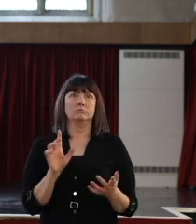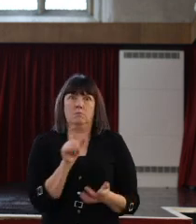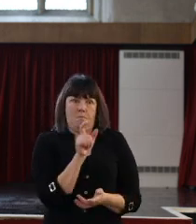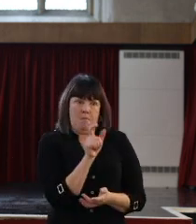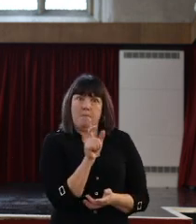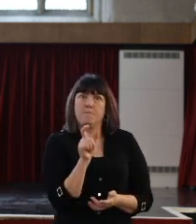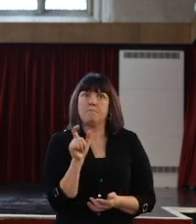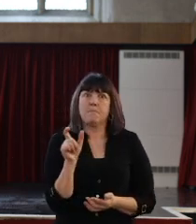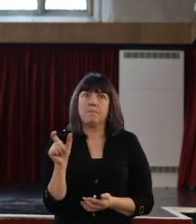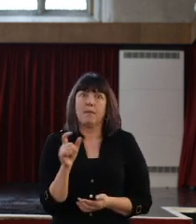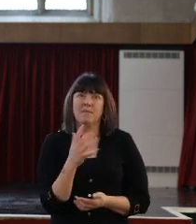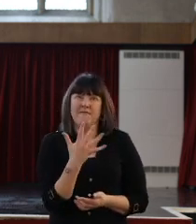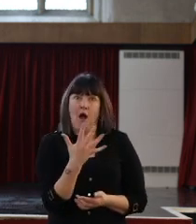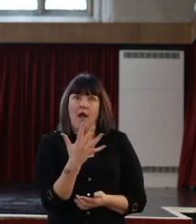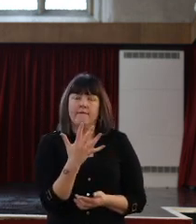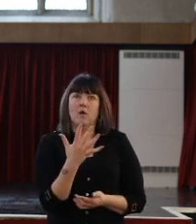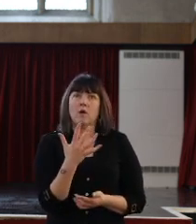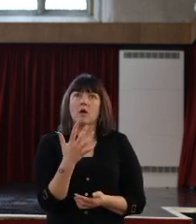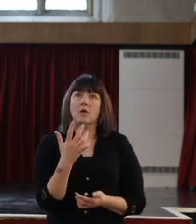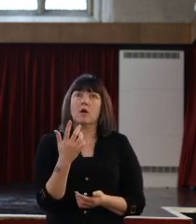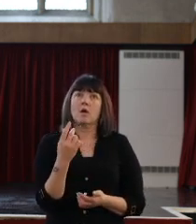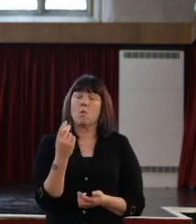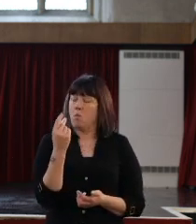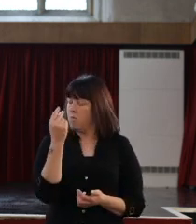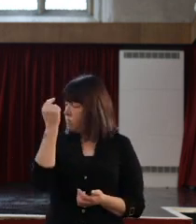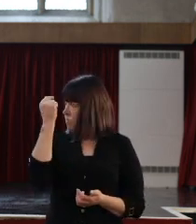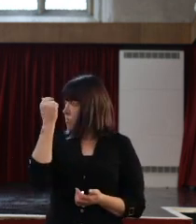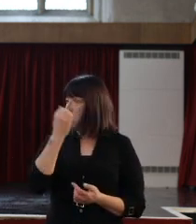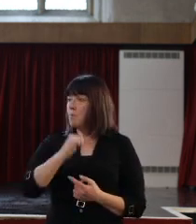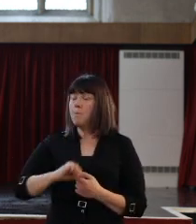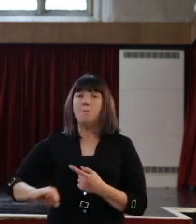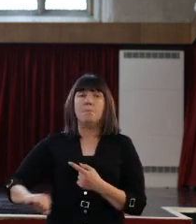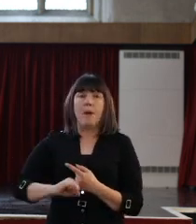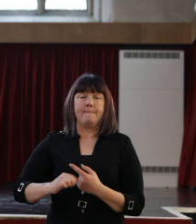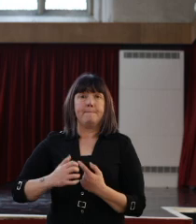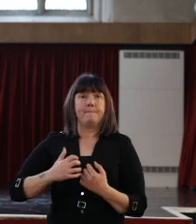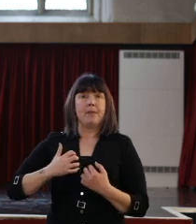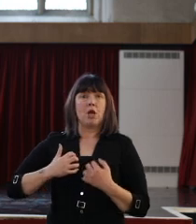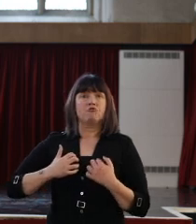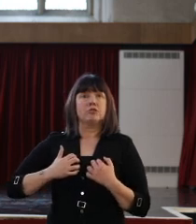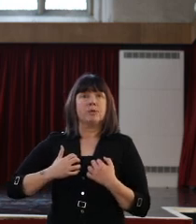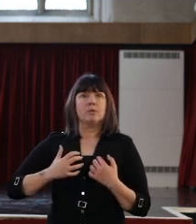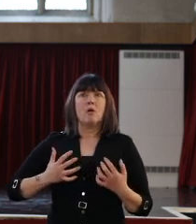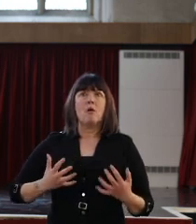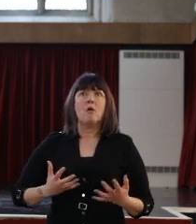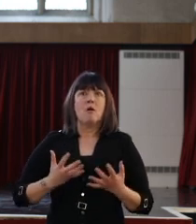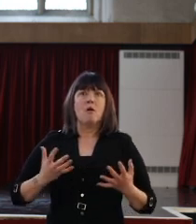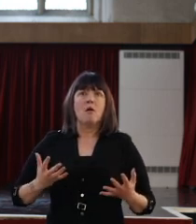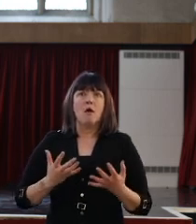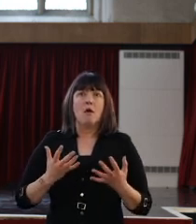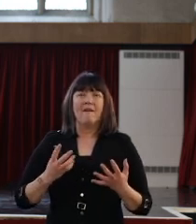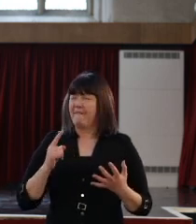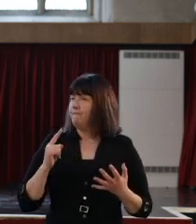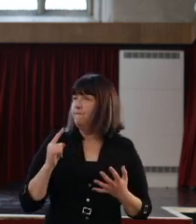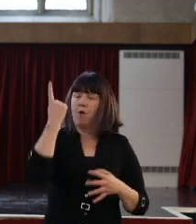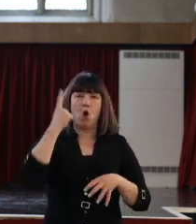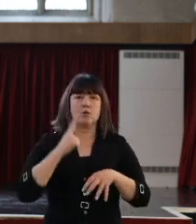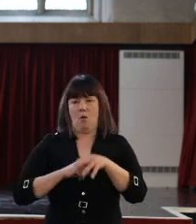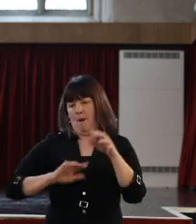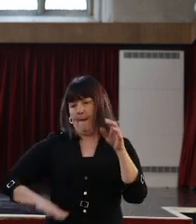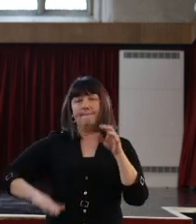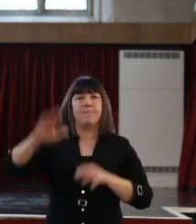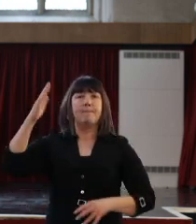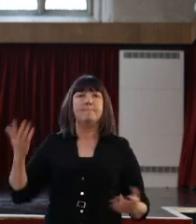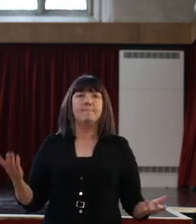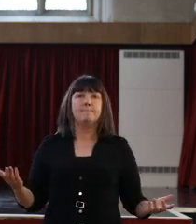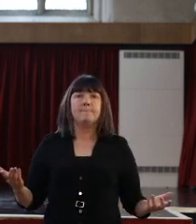were more encouragement, more belief, more inspiration than I'd ever been given in my life. Because God knows how, God knows